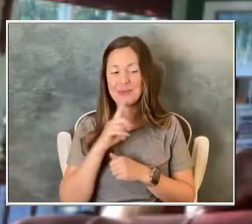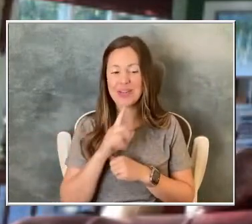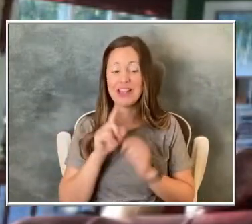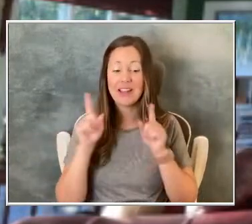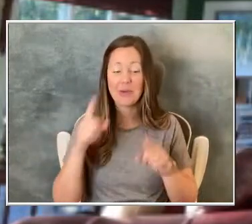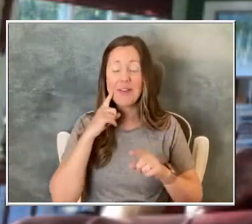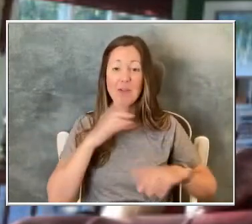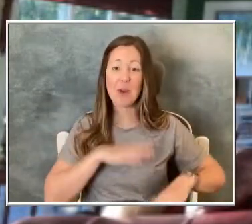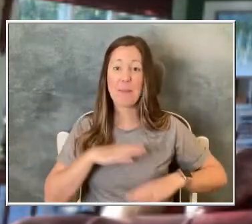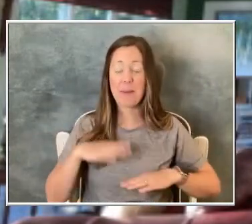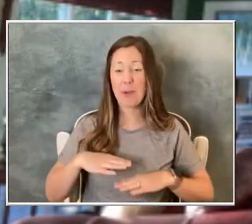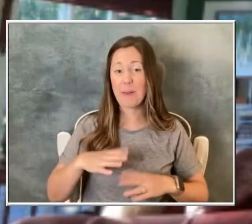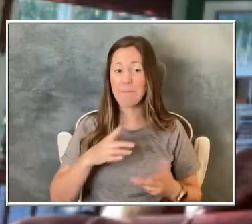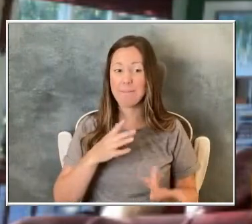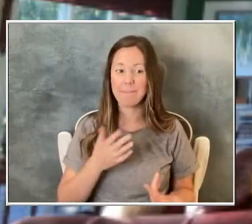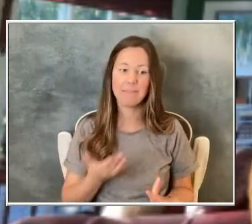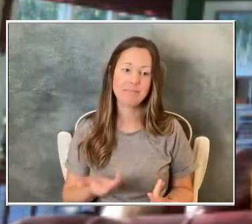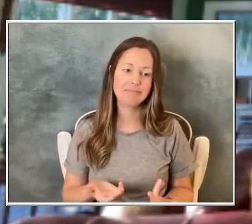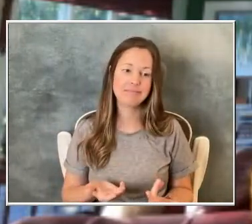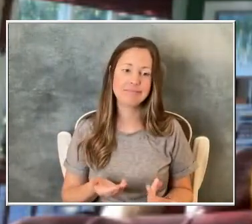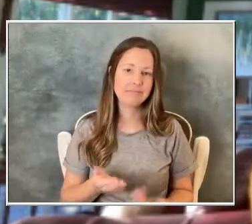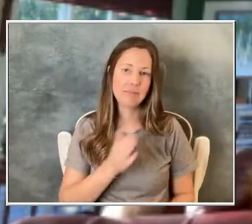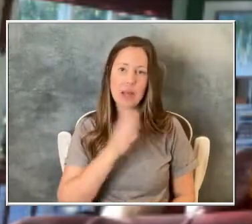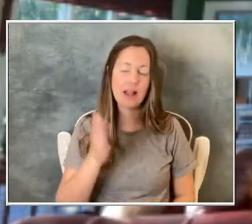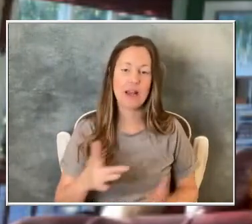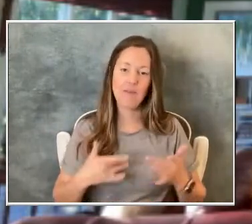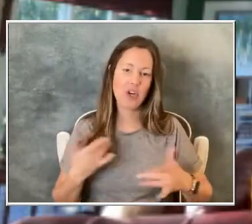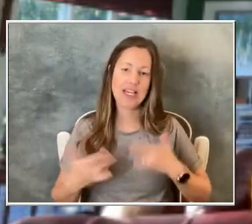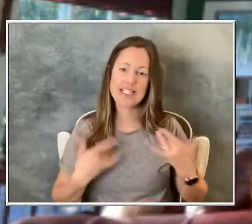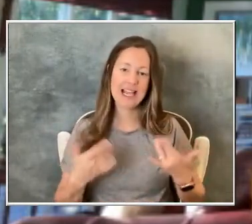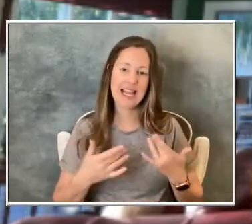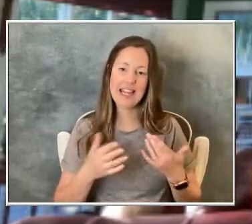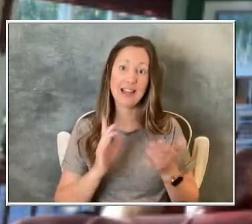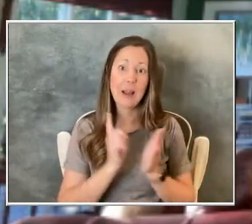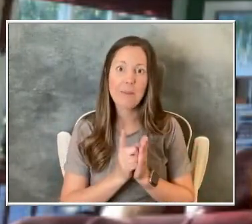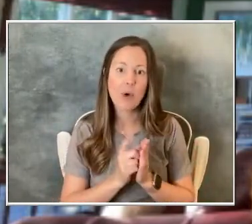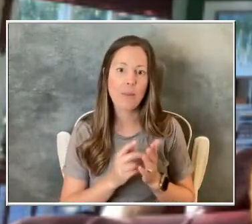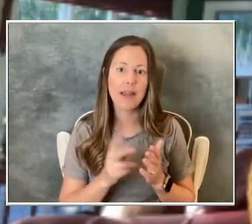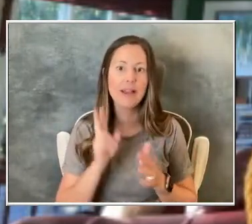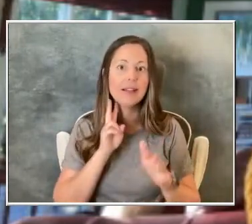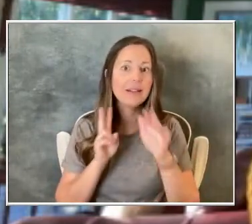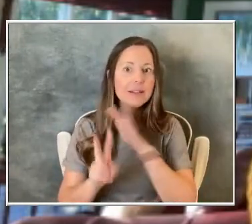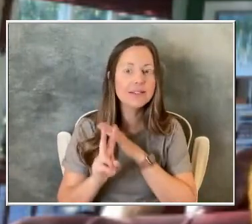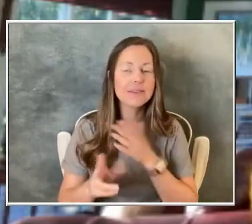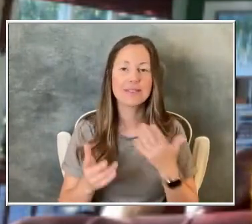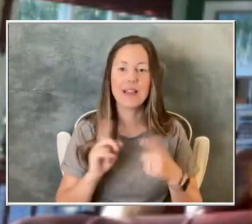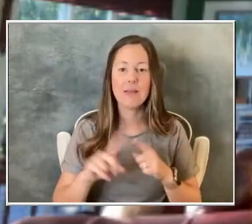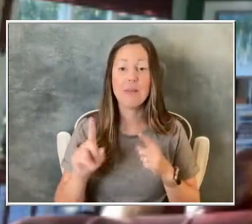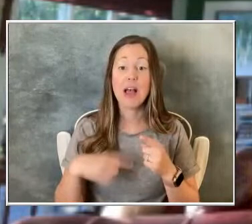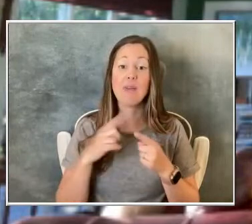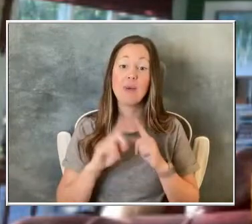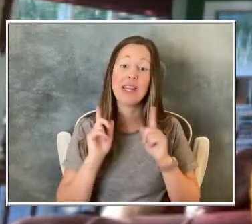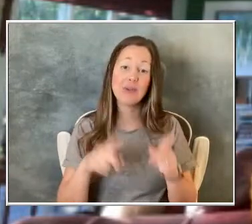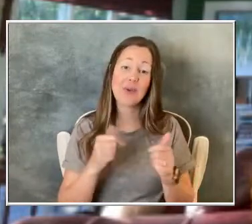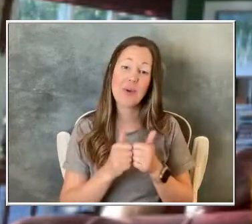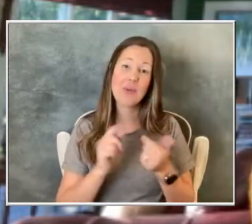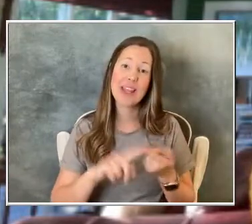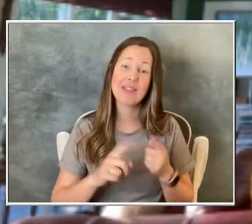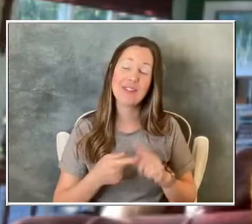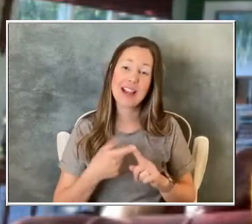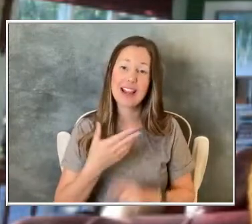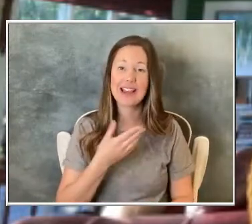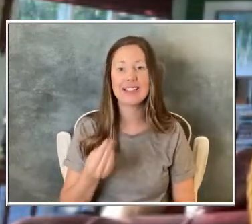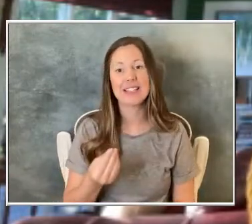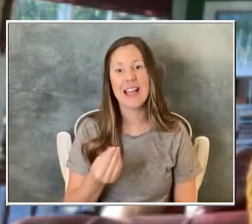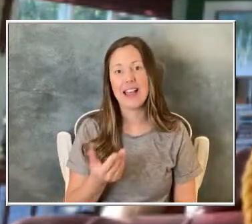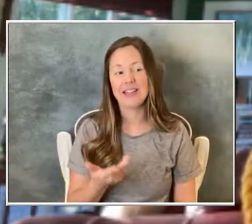mammogram, it's never exciting moment to look forward to. But when you do it with your friend and you